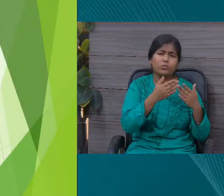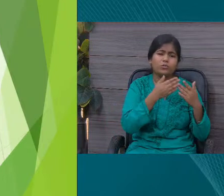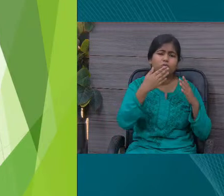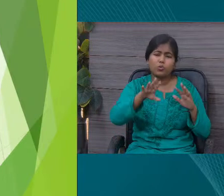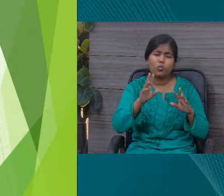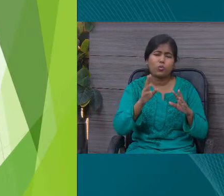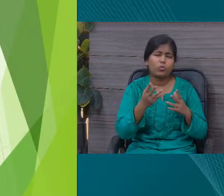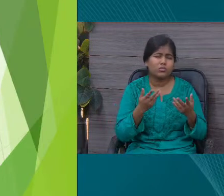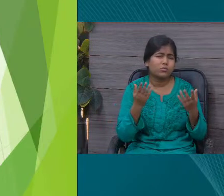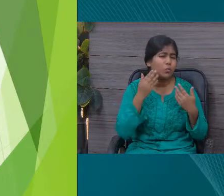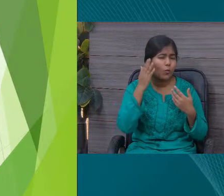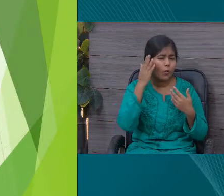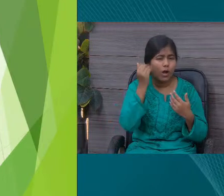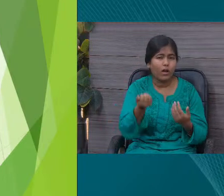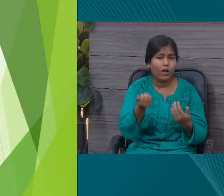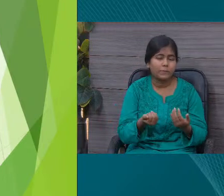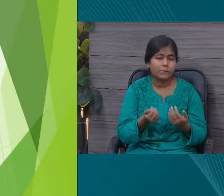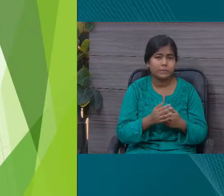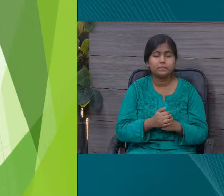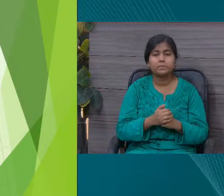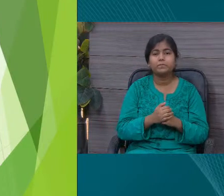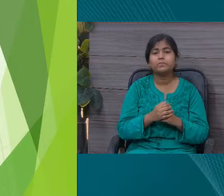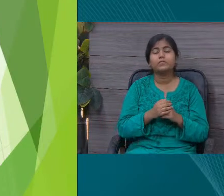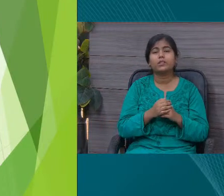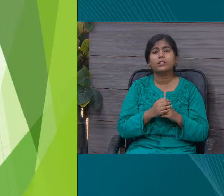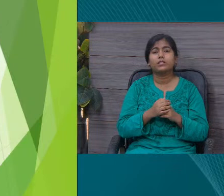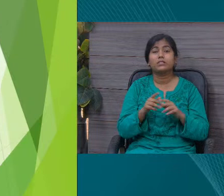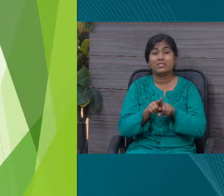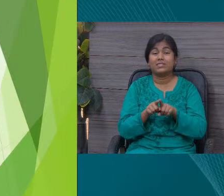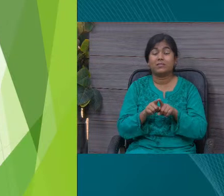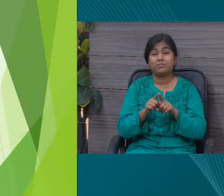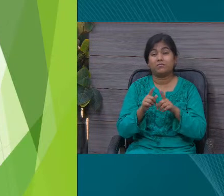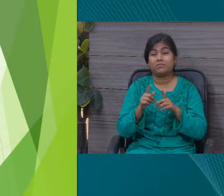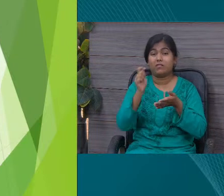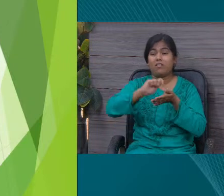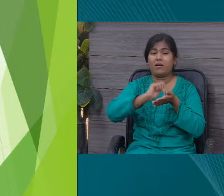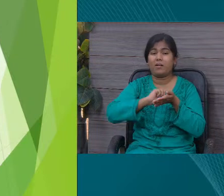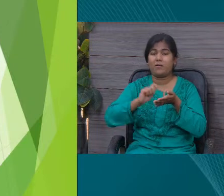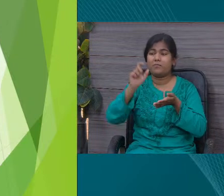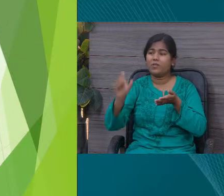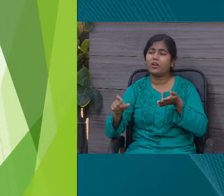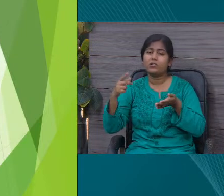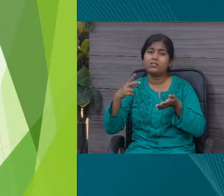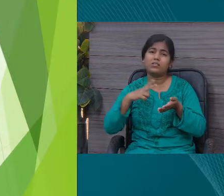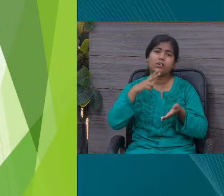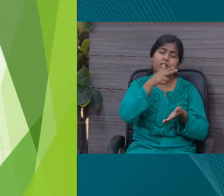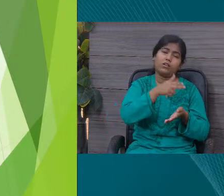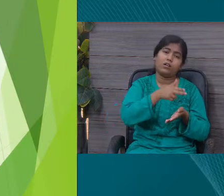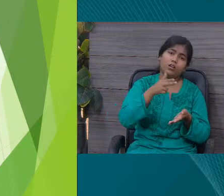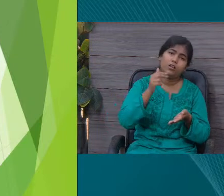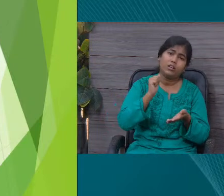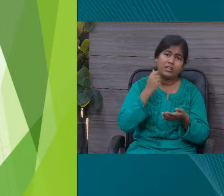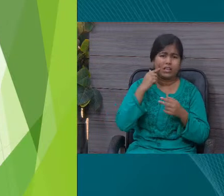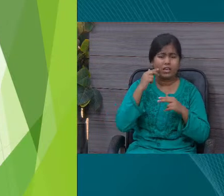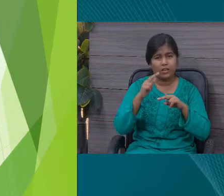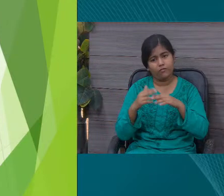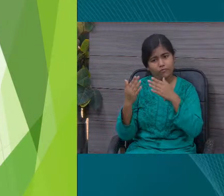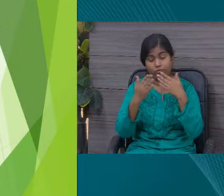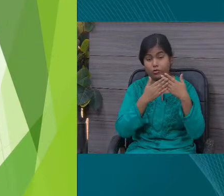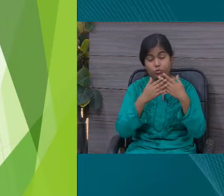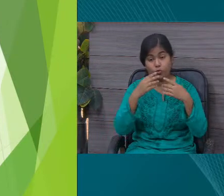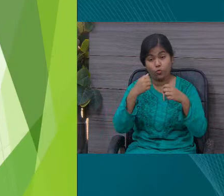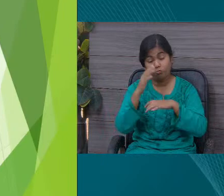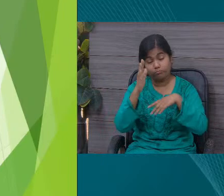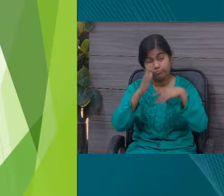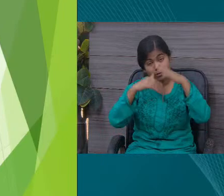surroundings. Okay. So then the writer said that he will make a school. Will he join the school? The